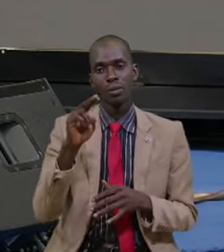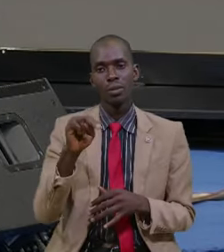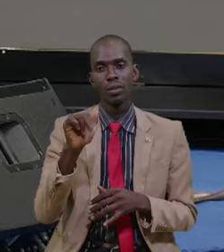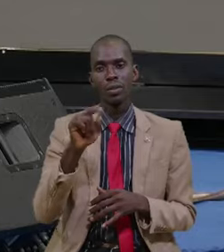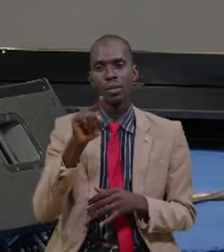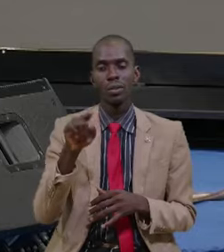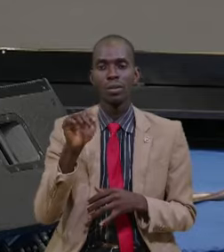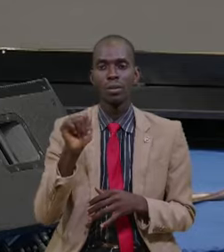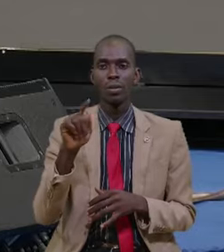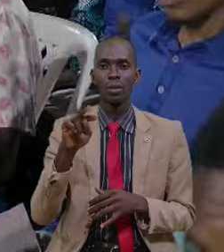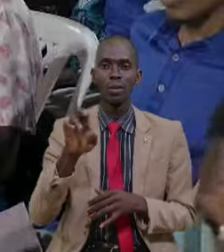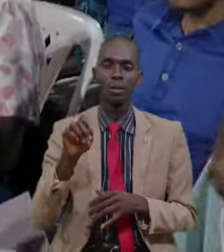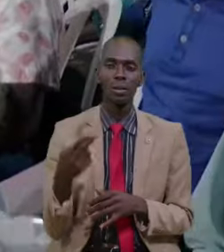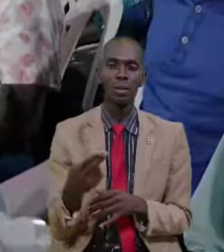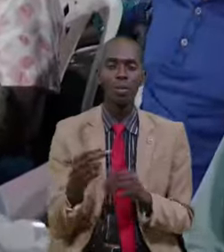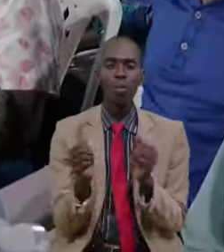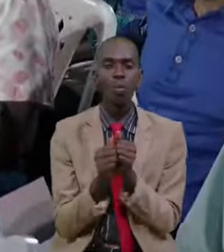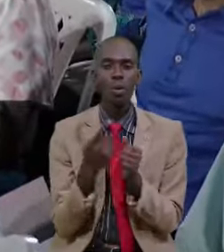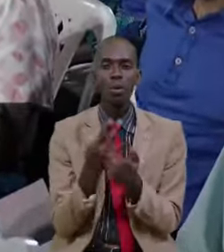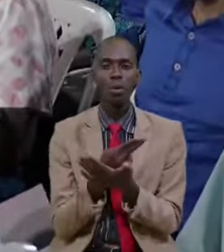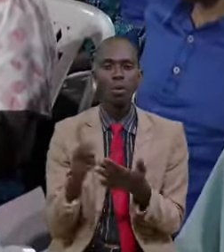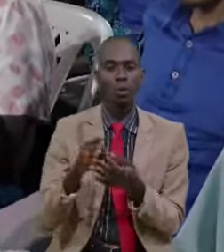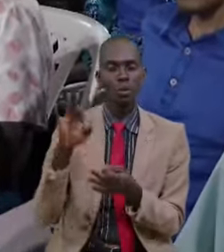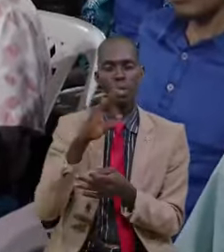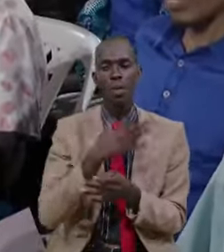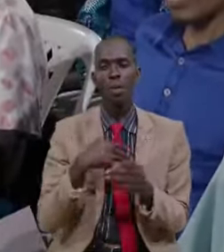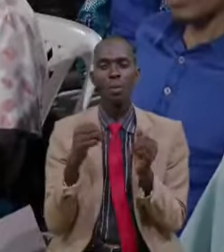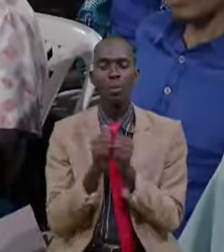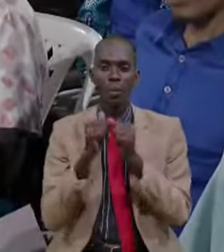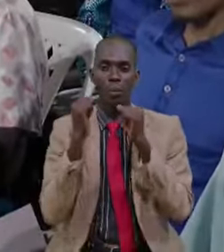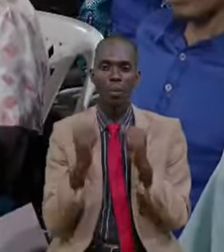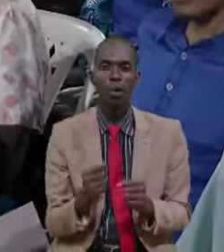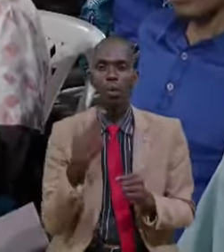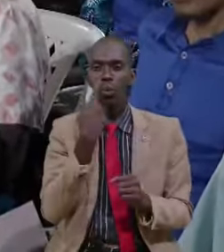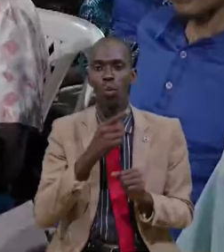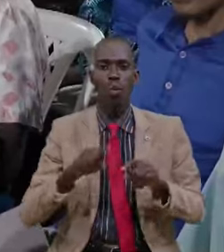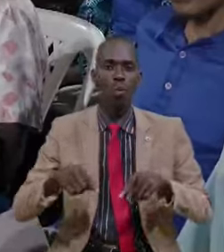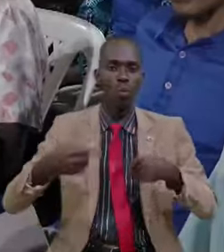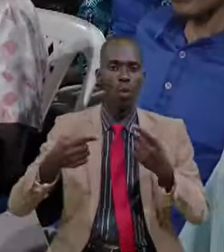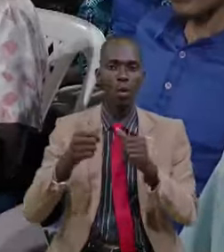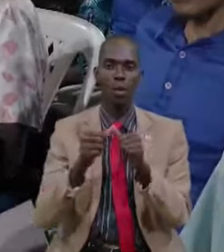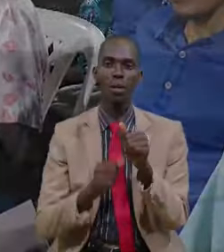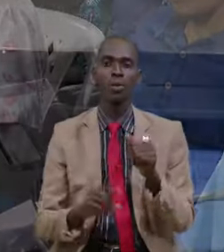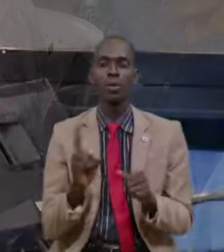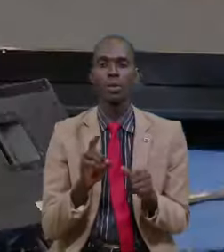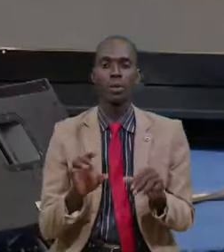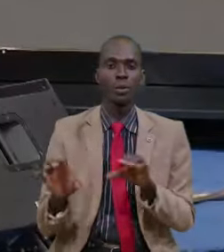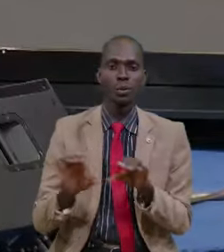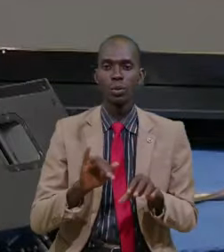with the Holy Ghost and with power, who went about doing